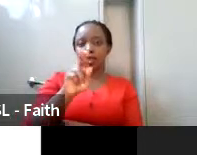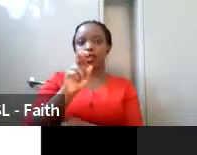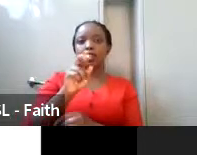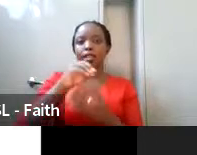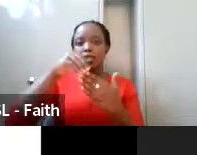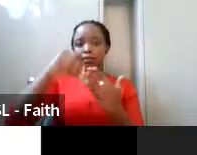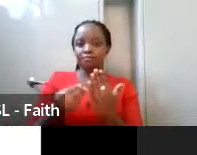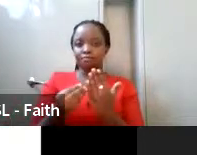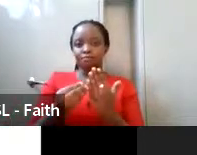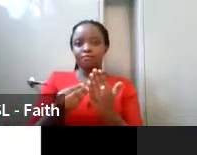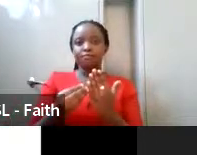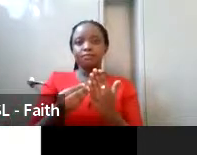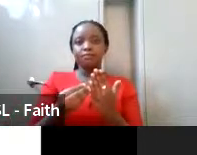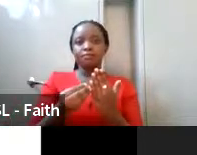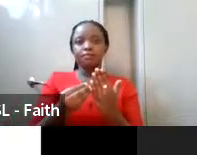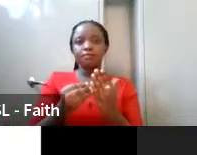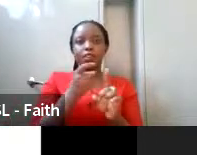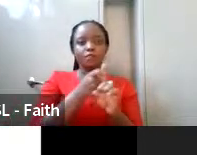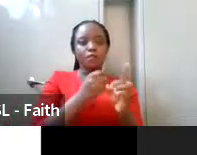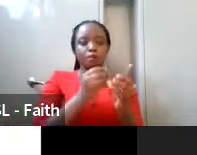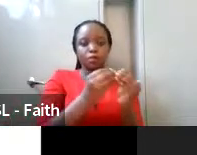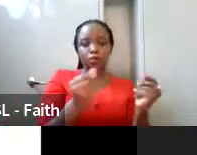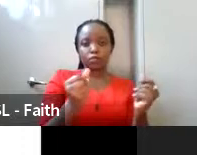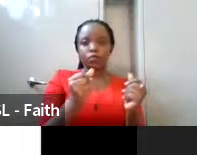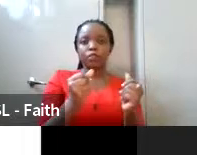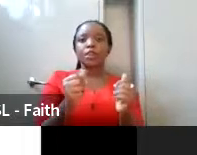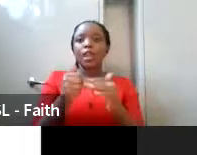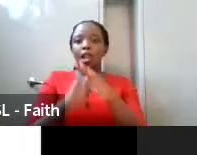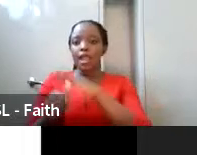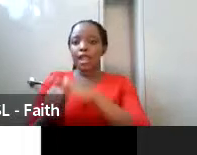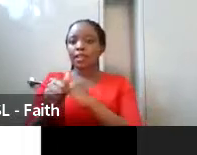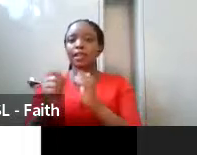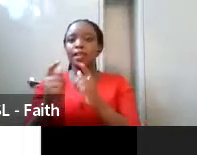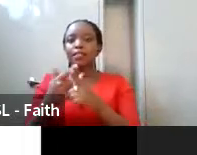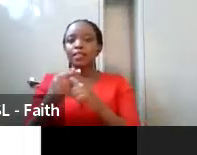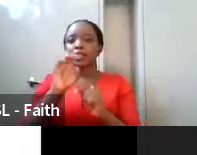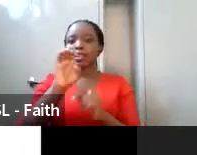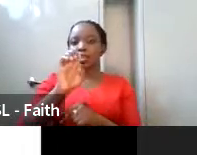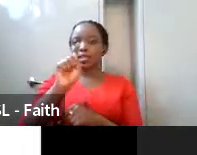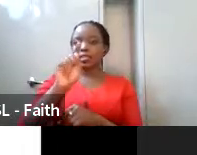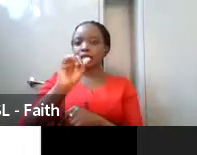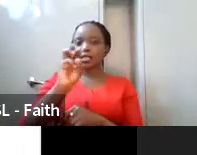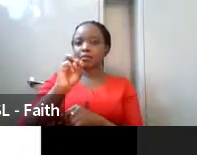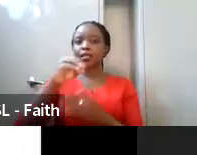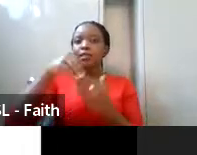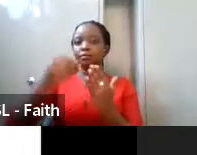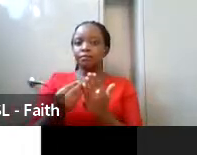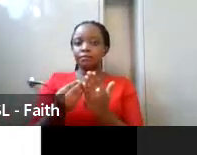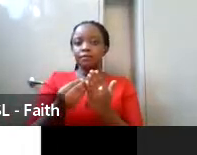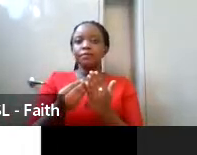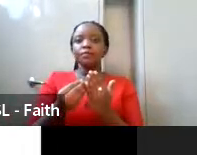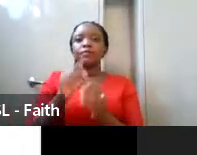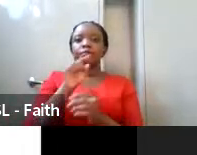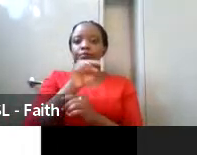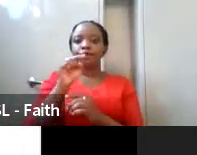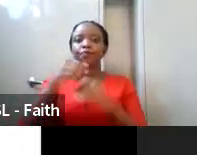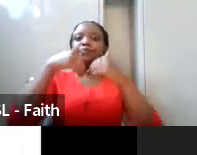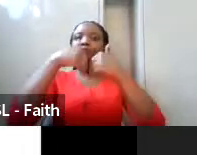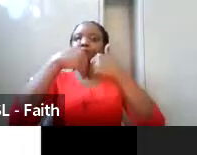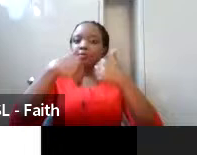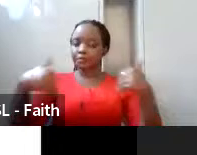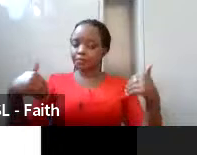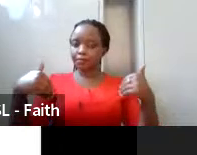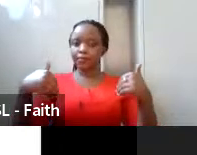are from our ETR solutions, the Teams devices, and the eTIMS invoices that are from our eTIMS solutions, those are two